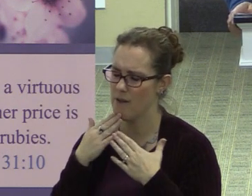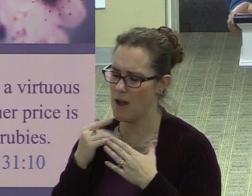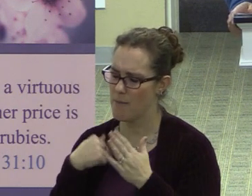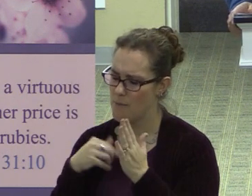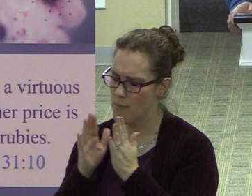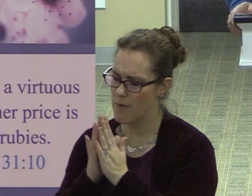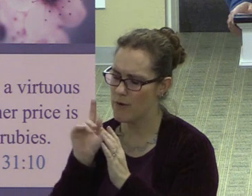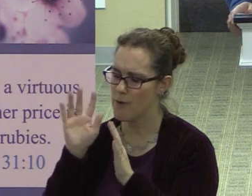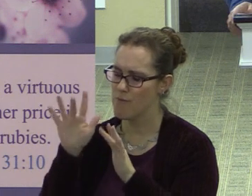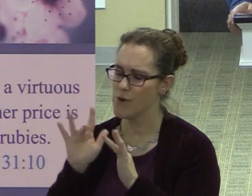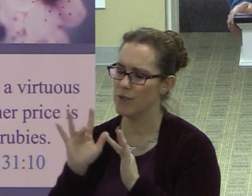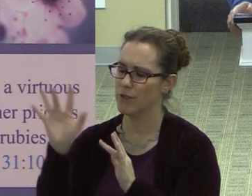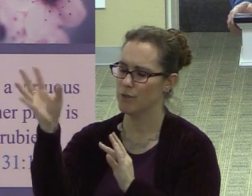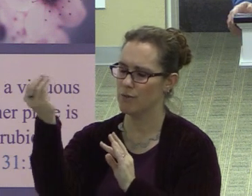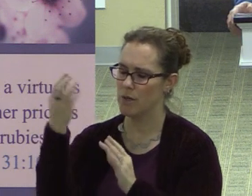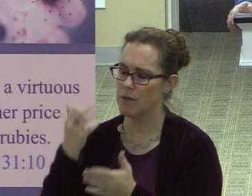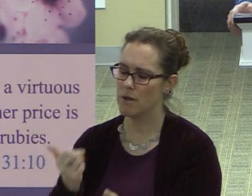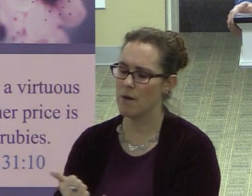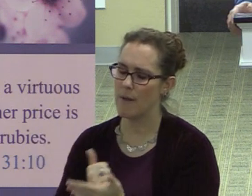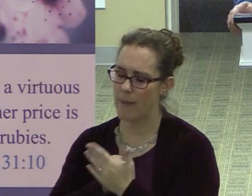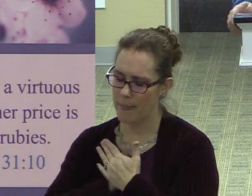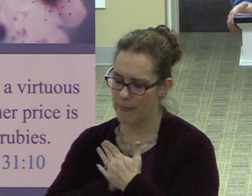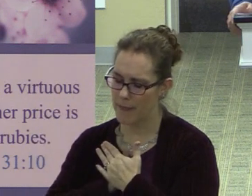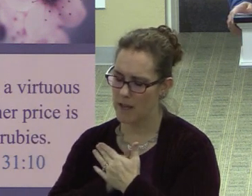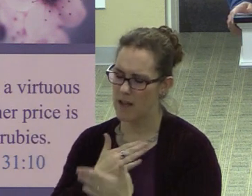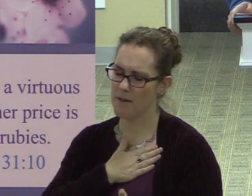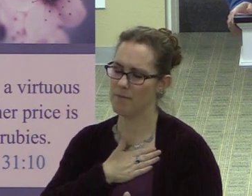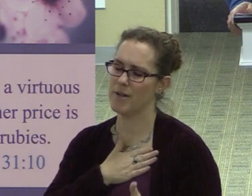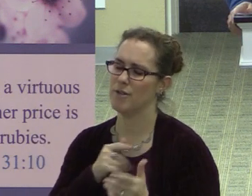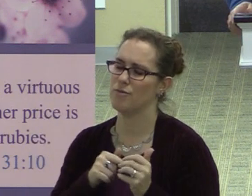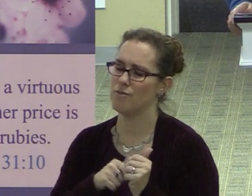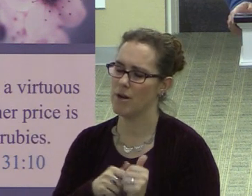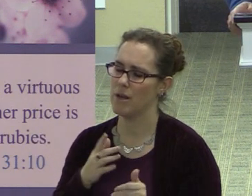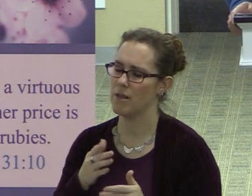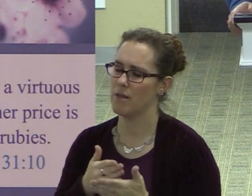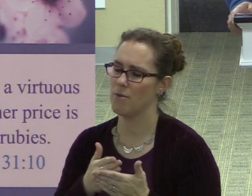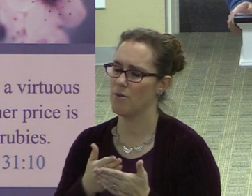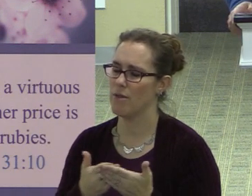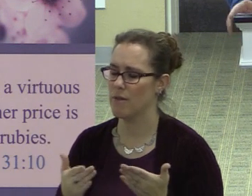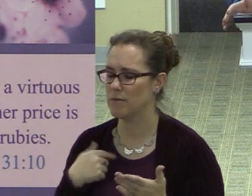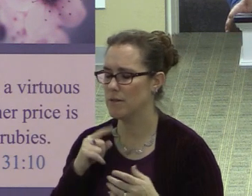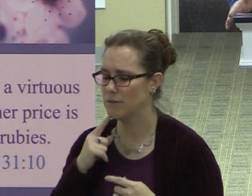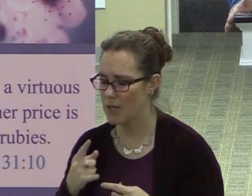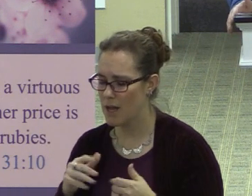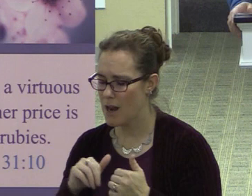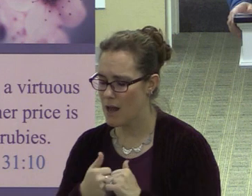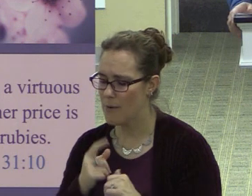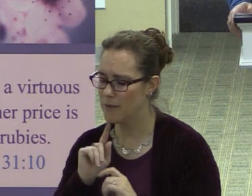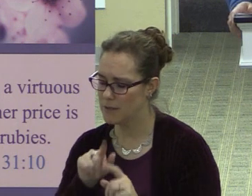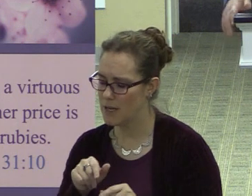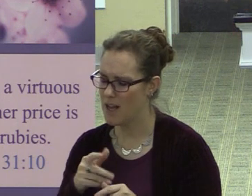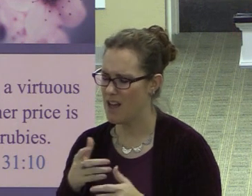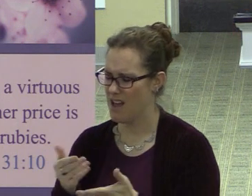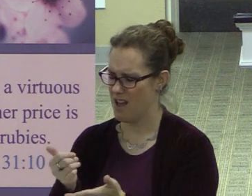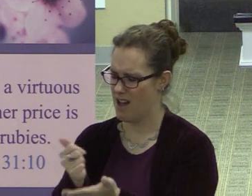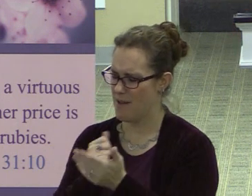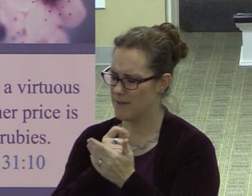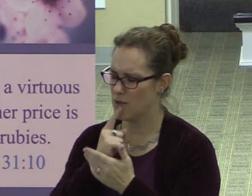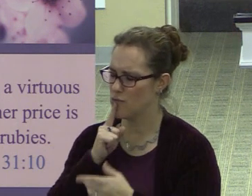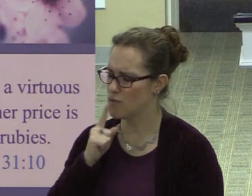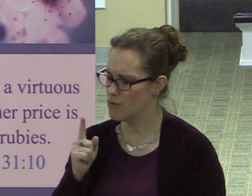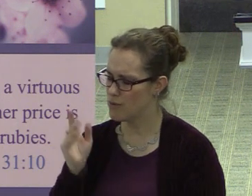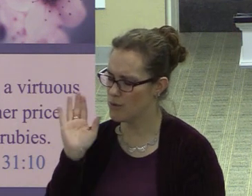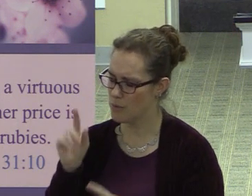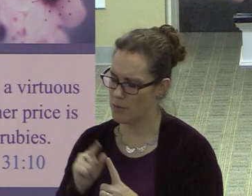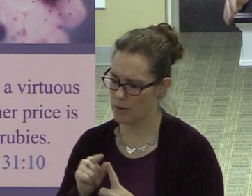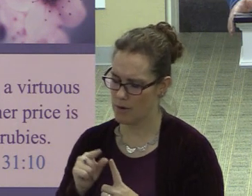grace and your help. Lord, please direct what I say and how I say it. Help me to stay true to your word. And Lord, I